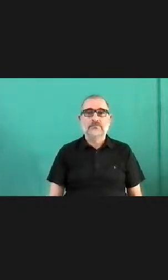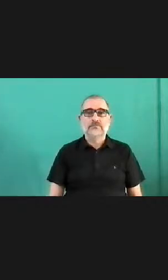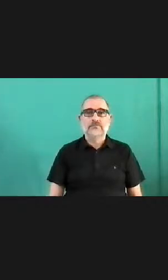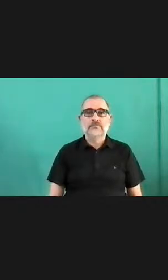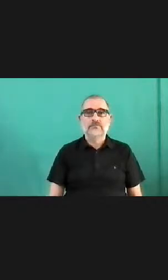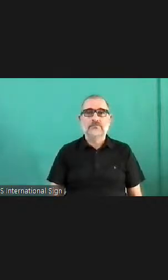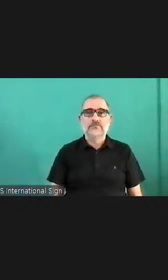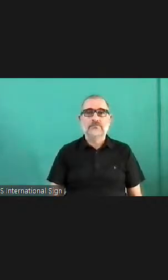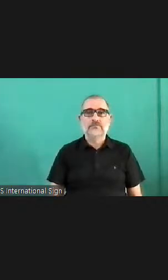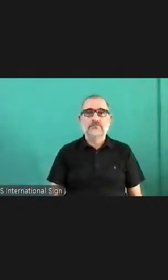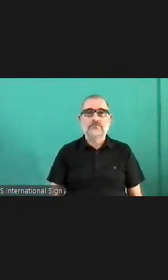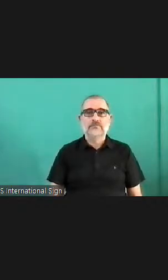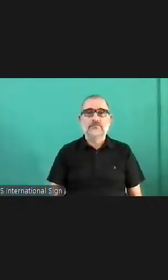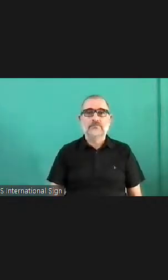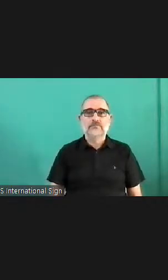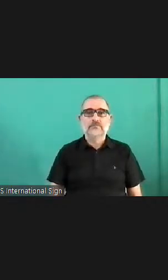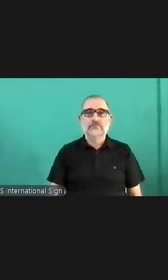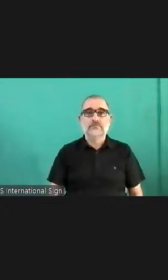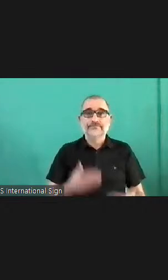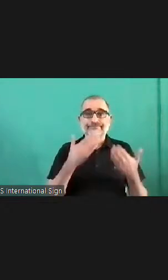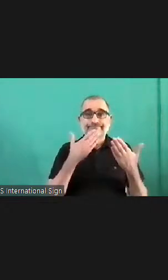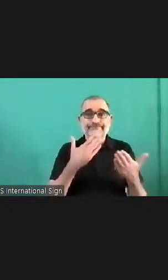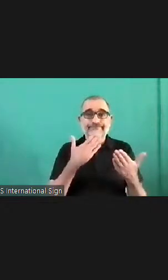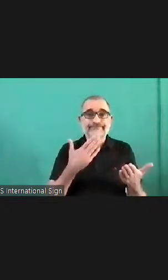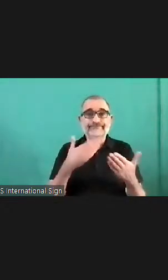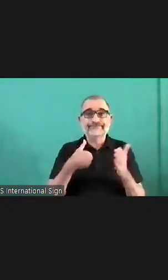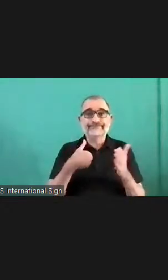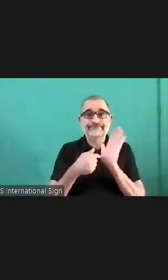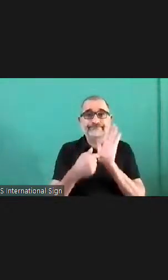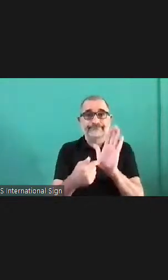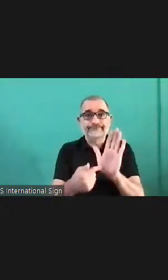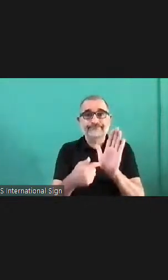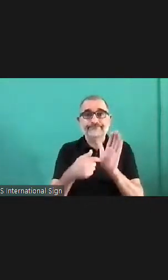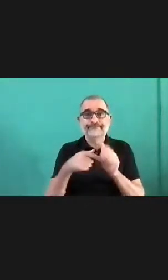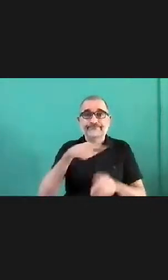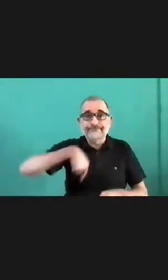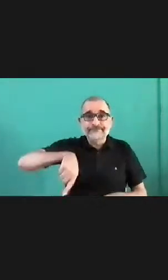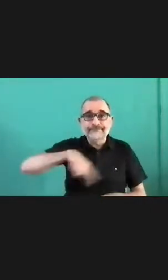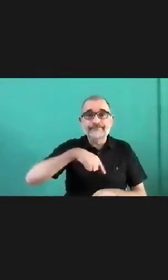So in this presentation, I will be speaking about